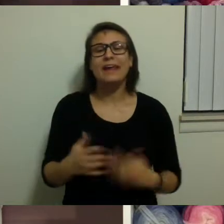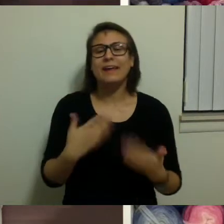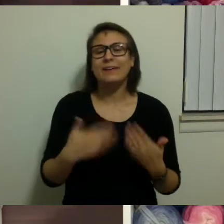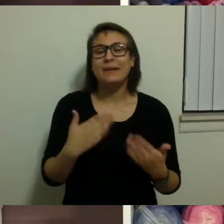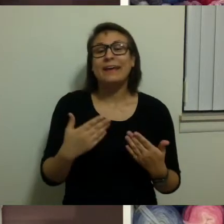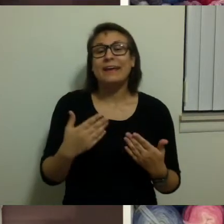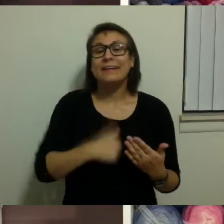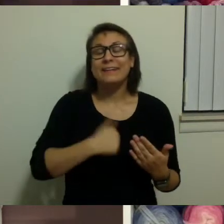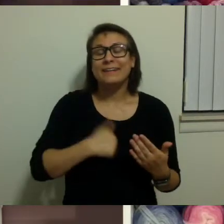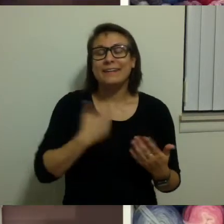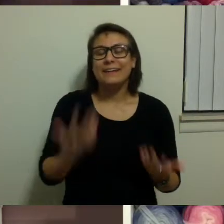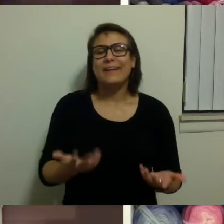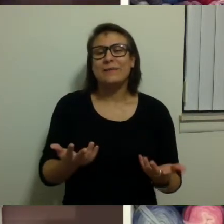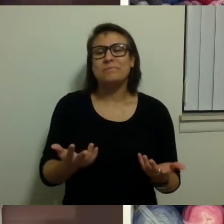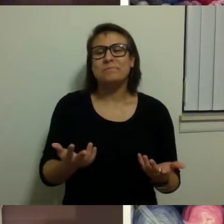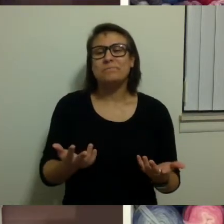sorry.